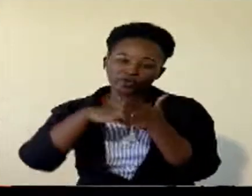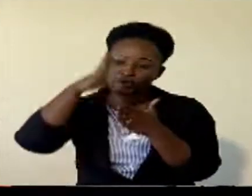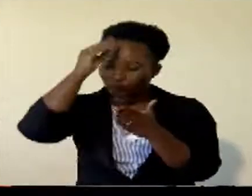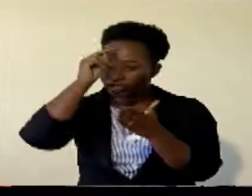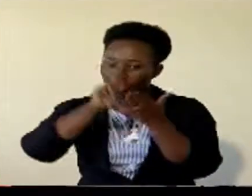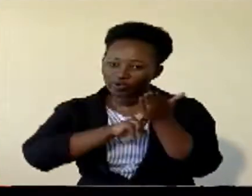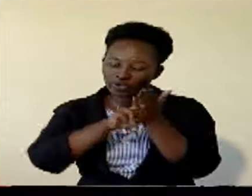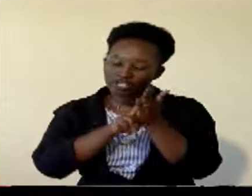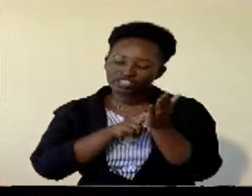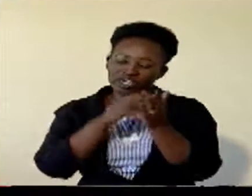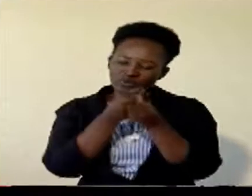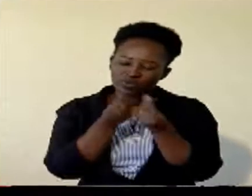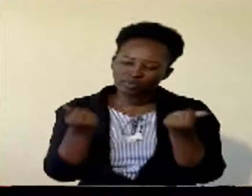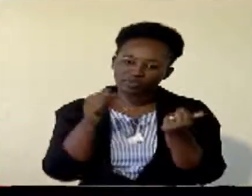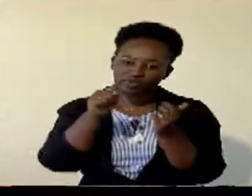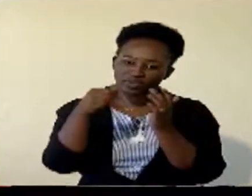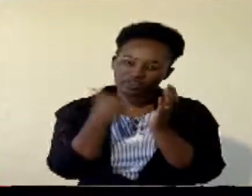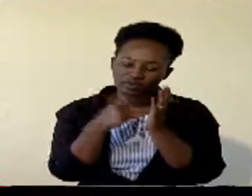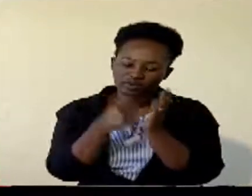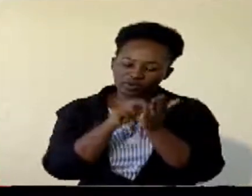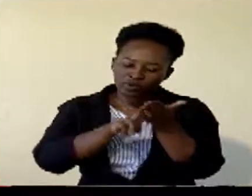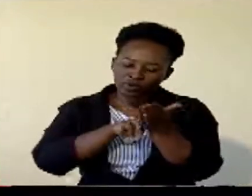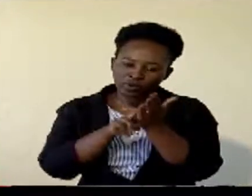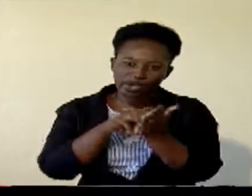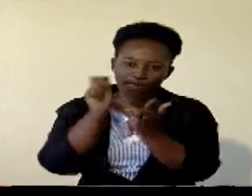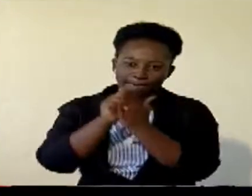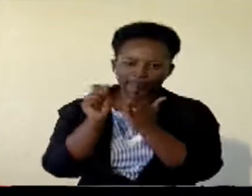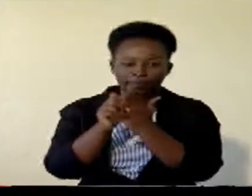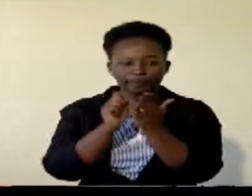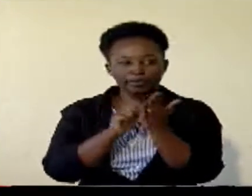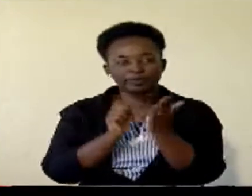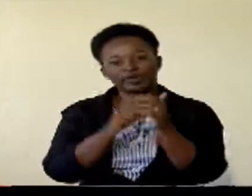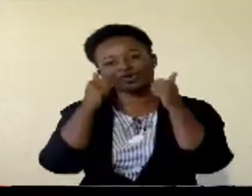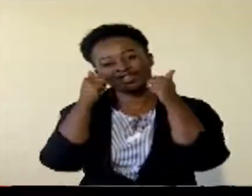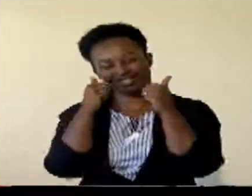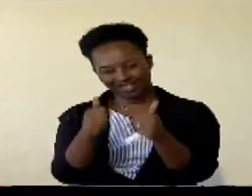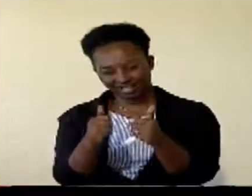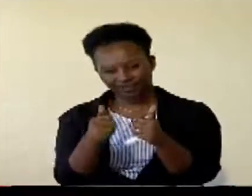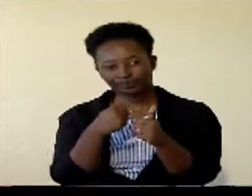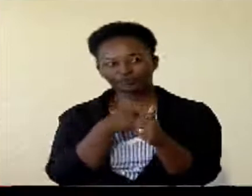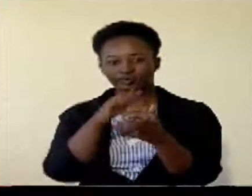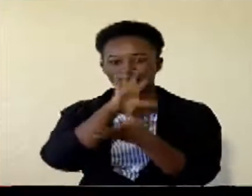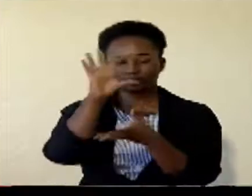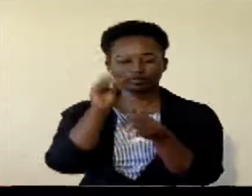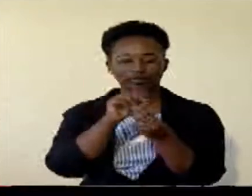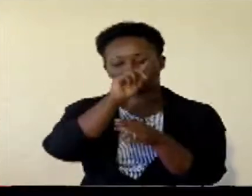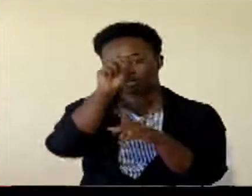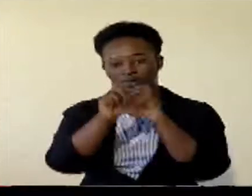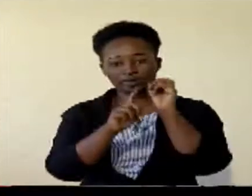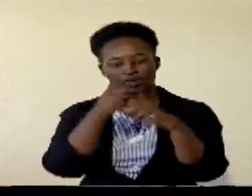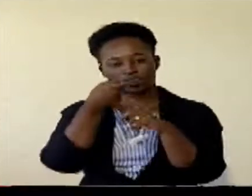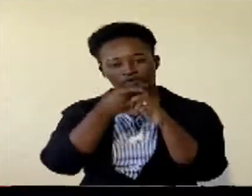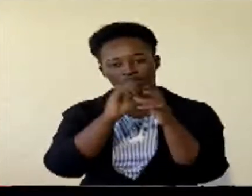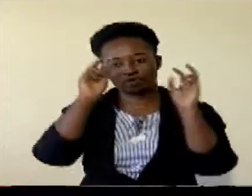that problem, okay? So I have combined some questions from Unit 4